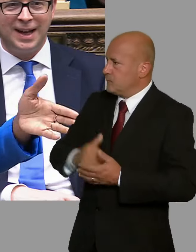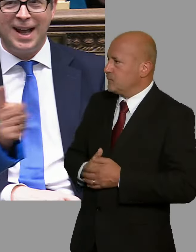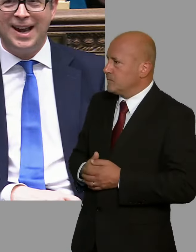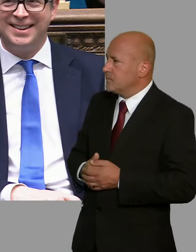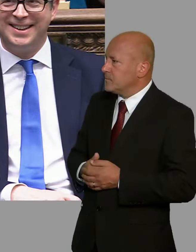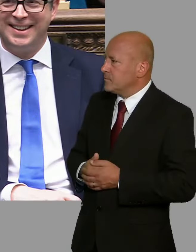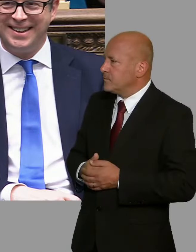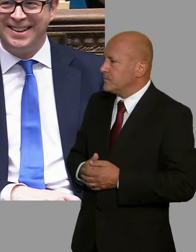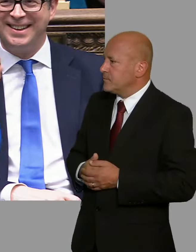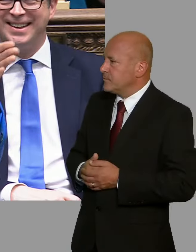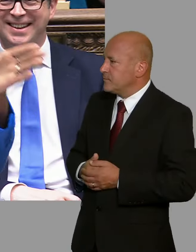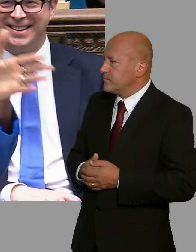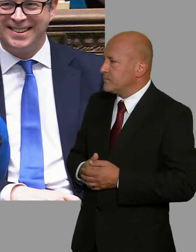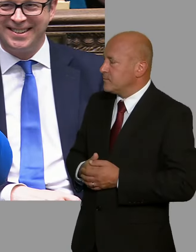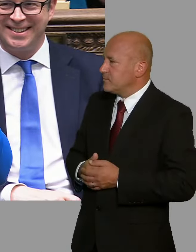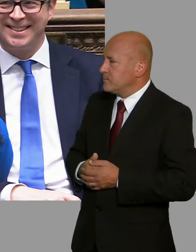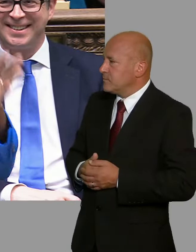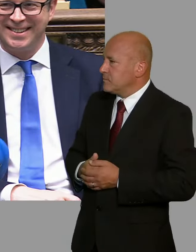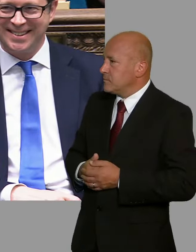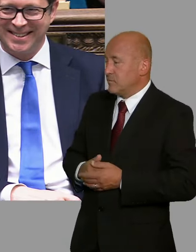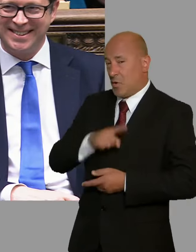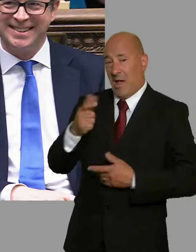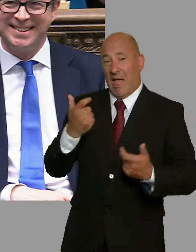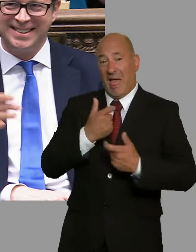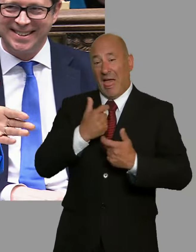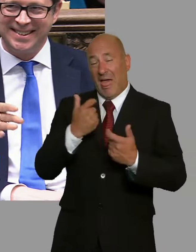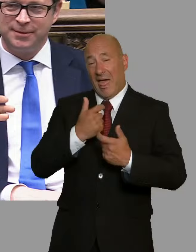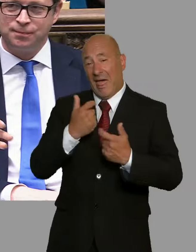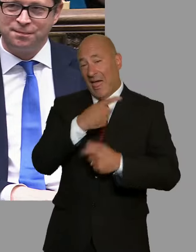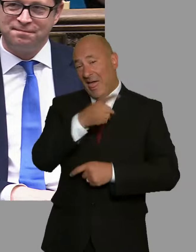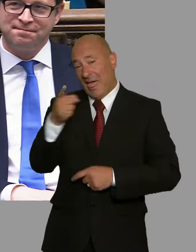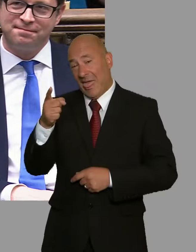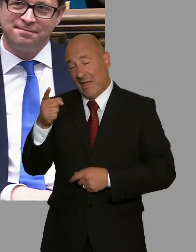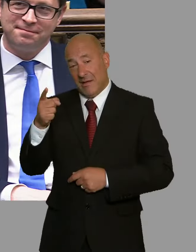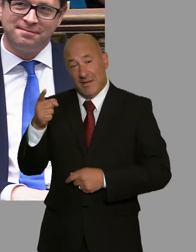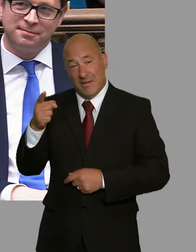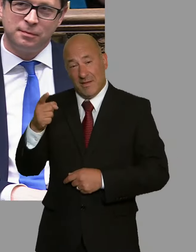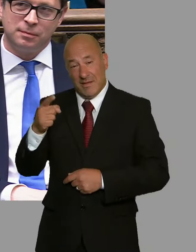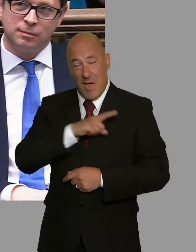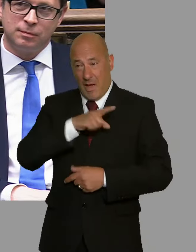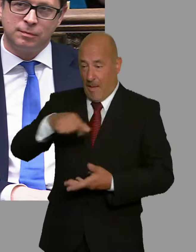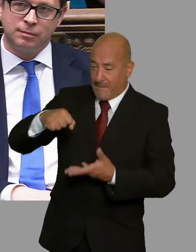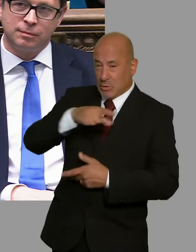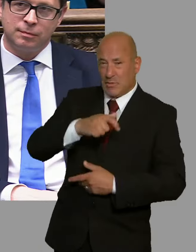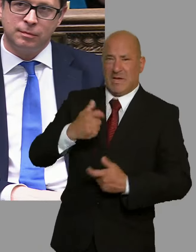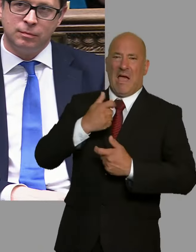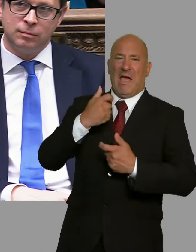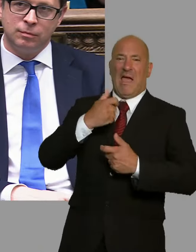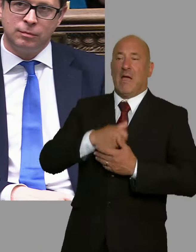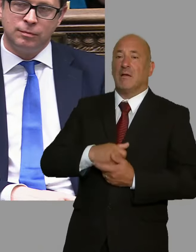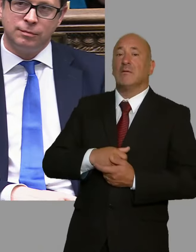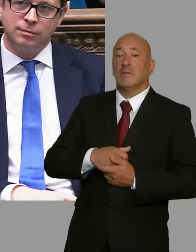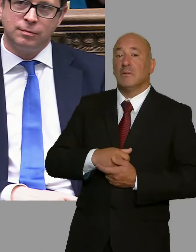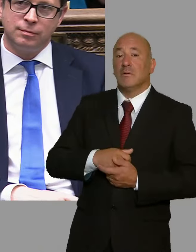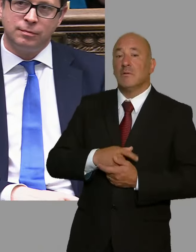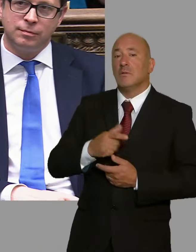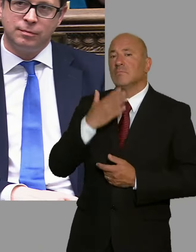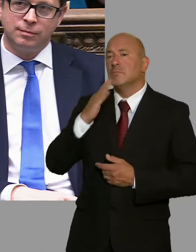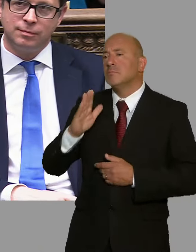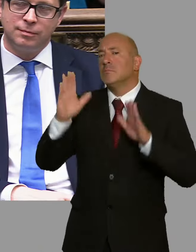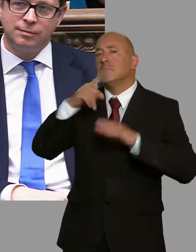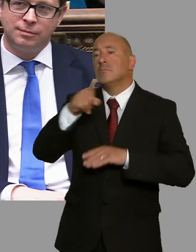Not a single one of them. Not a single one of them. The fact of the matter is, this Prime Minister is destroying them.